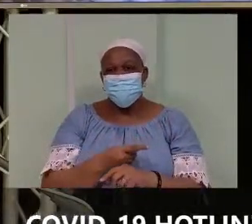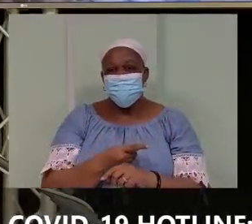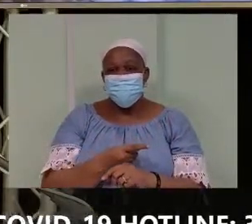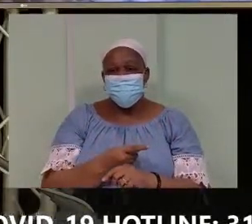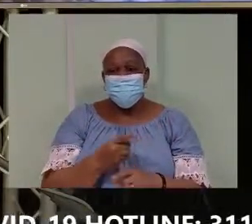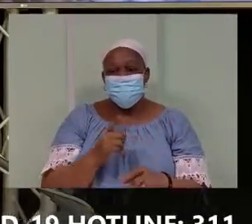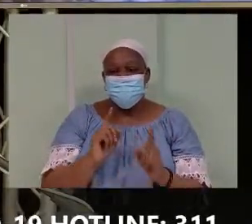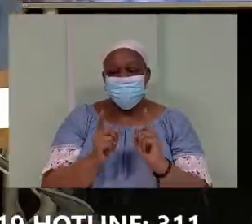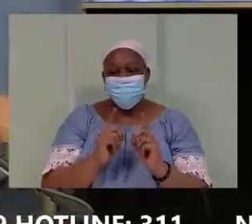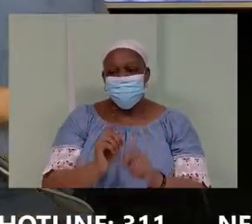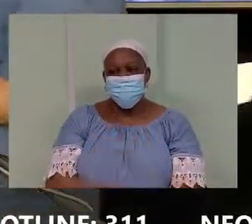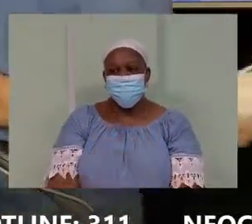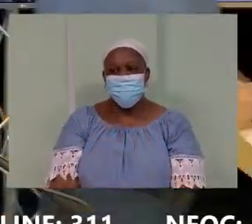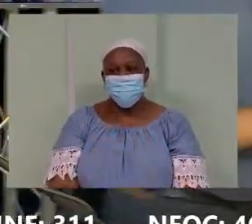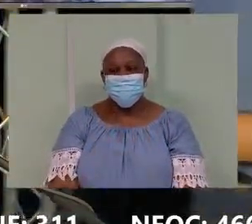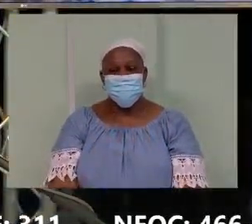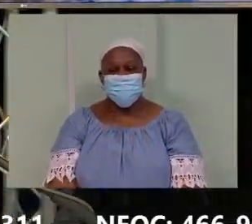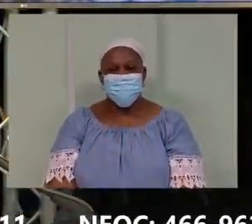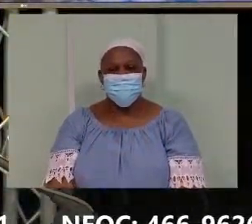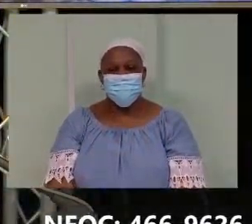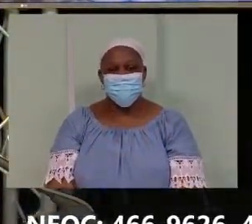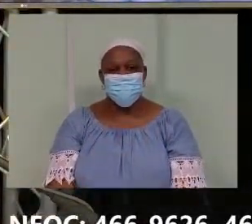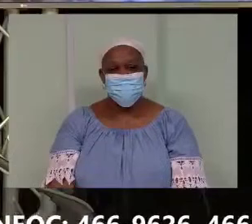us. Mr. Hodge.